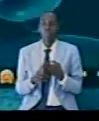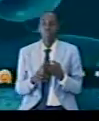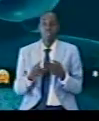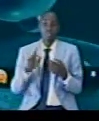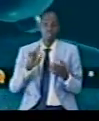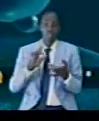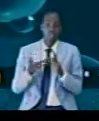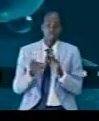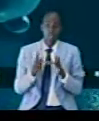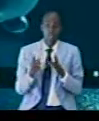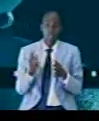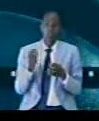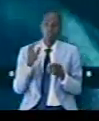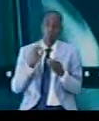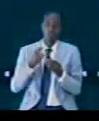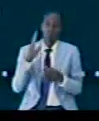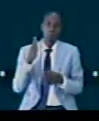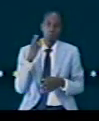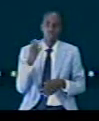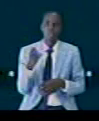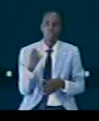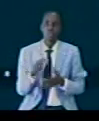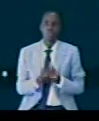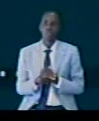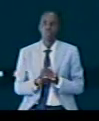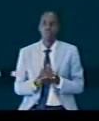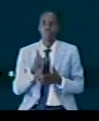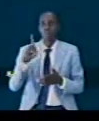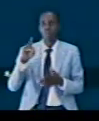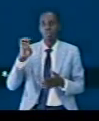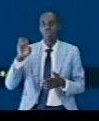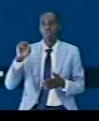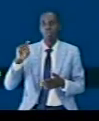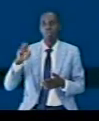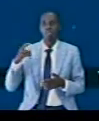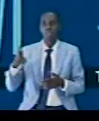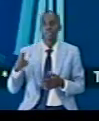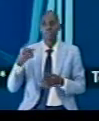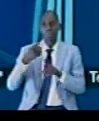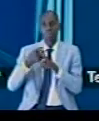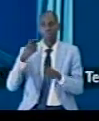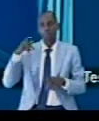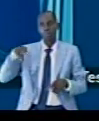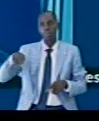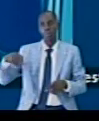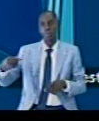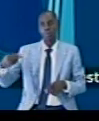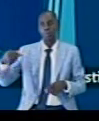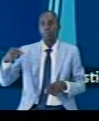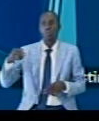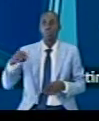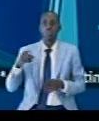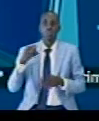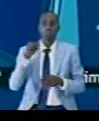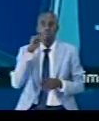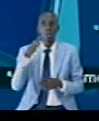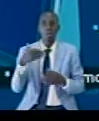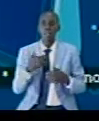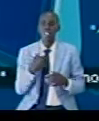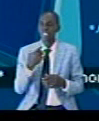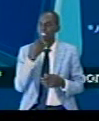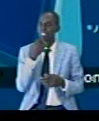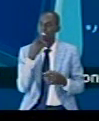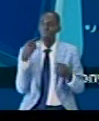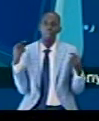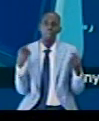This is coming from Esther Ibitomi Singh from Protocols. According to her, she's had this toothache for some